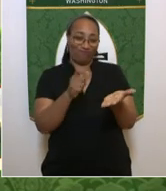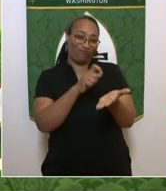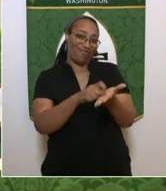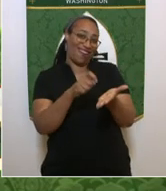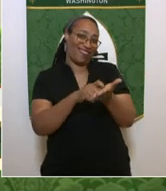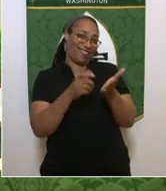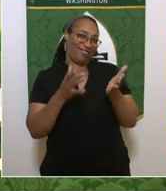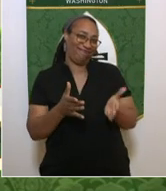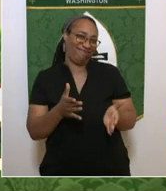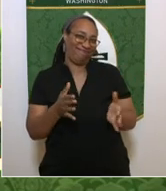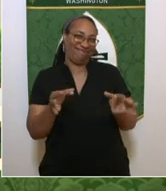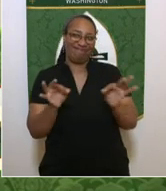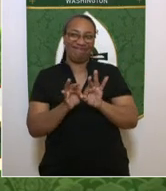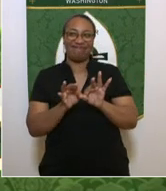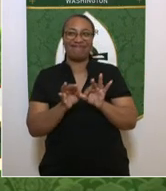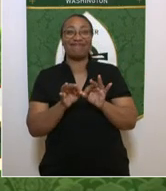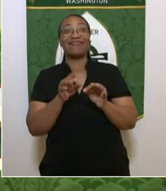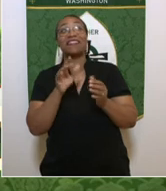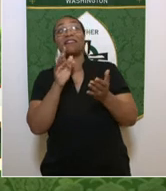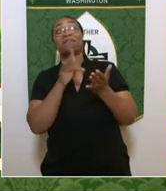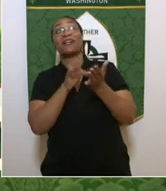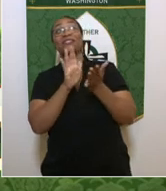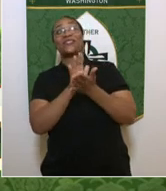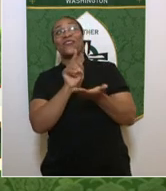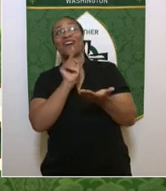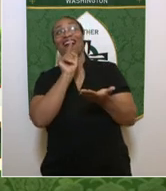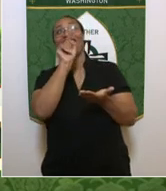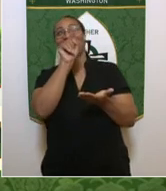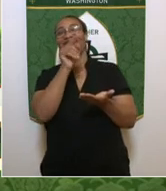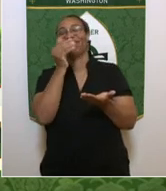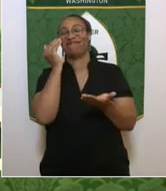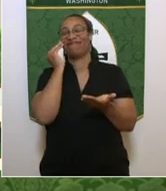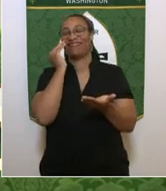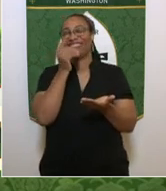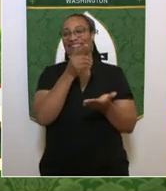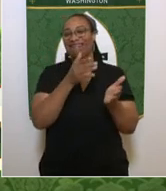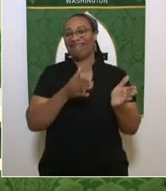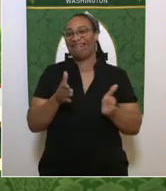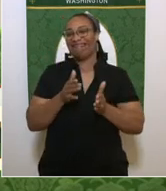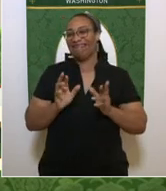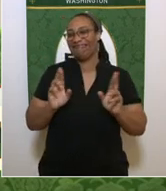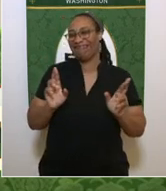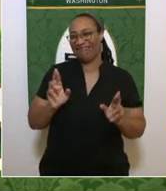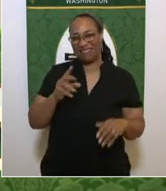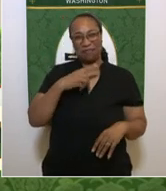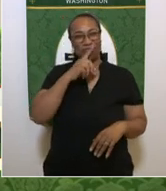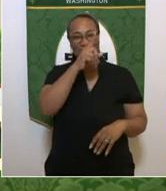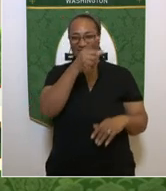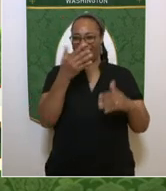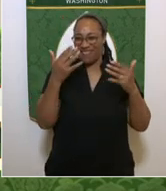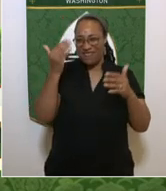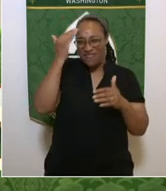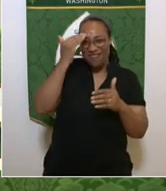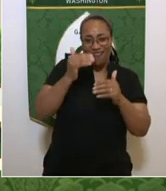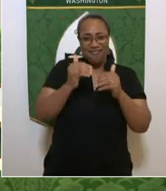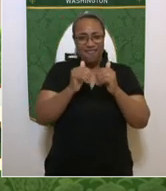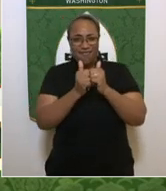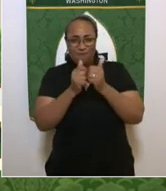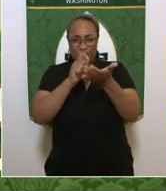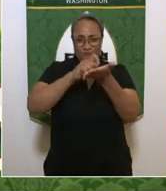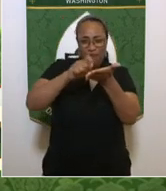school kids for that point, because I know that's what you're learning, how to make arguments, how to